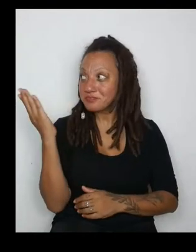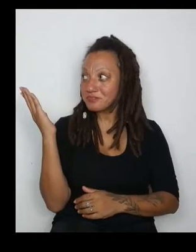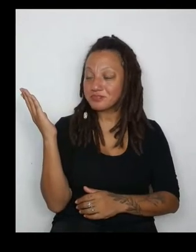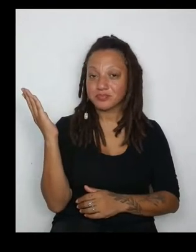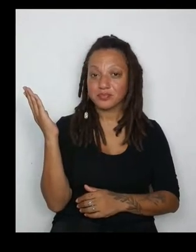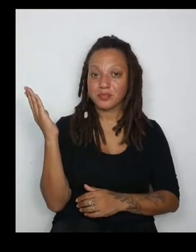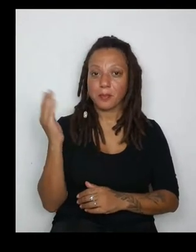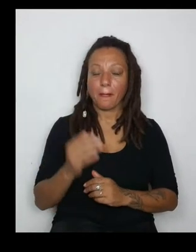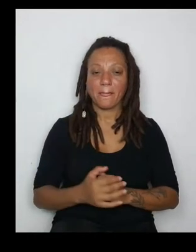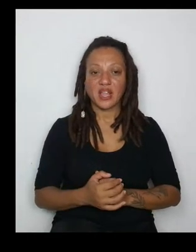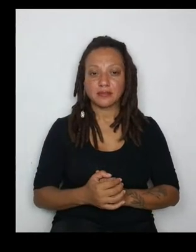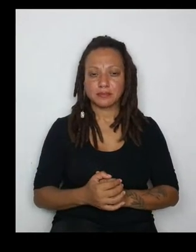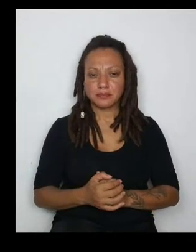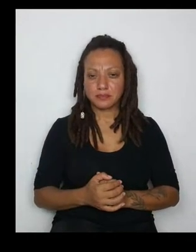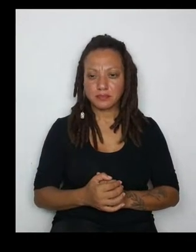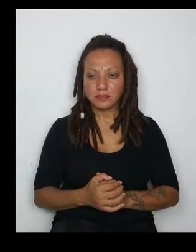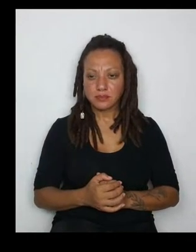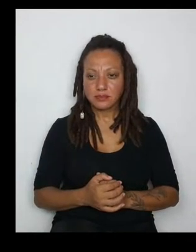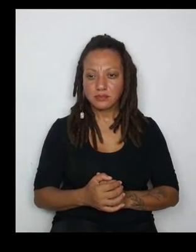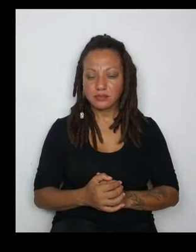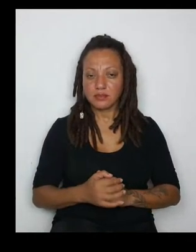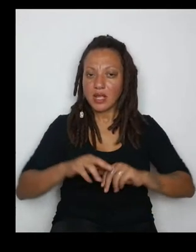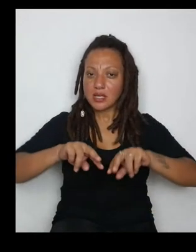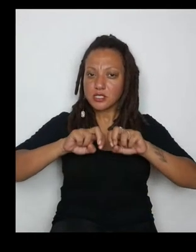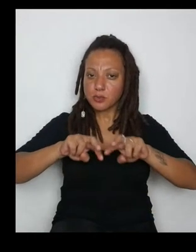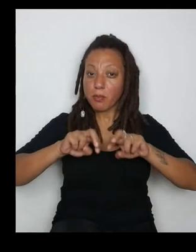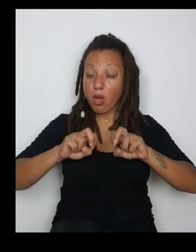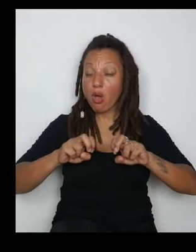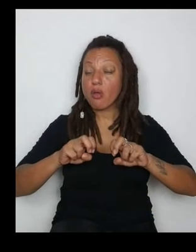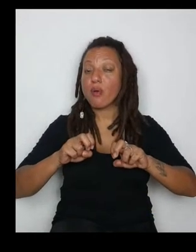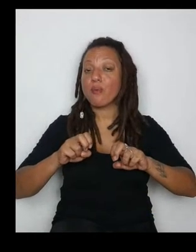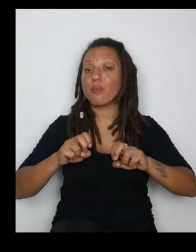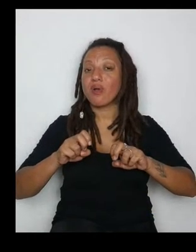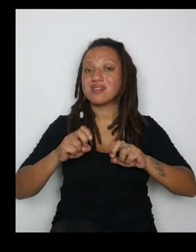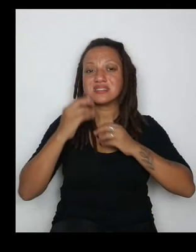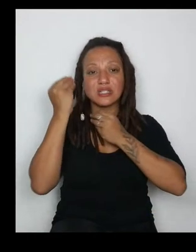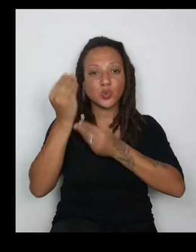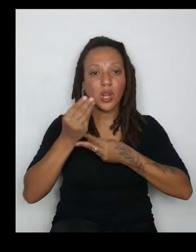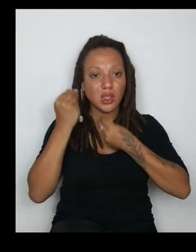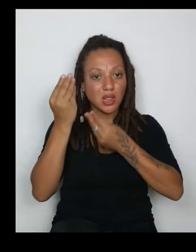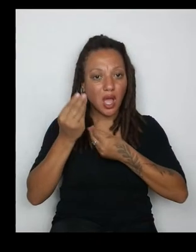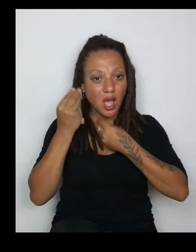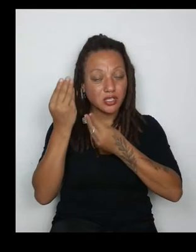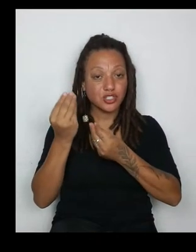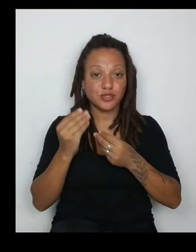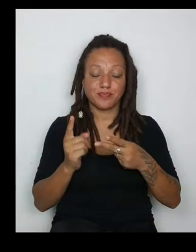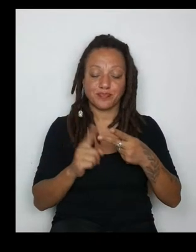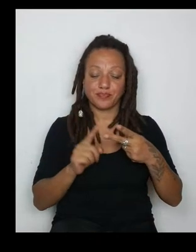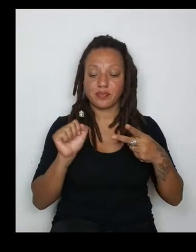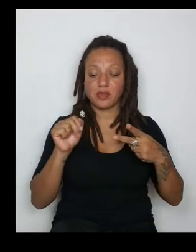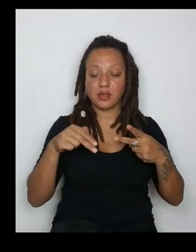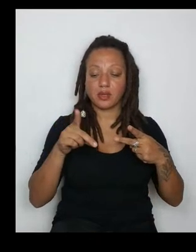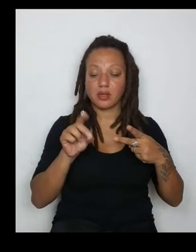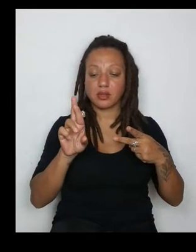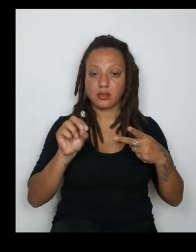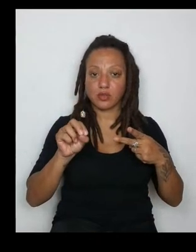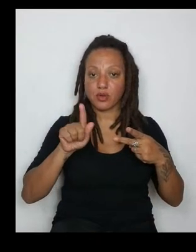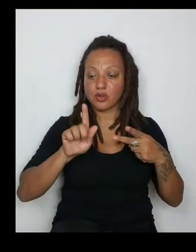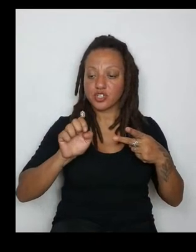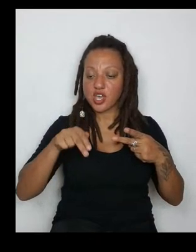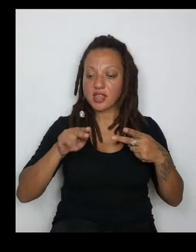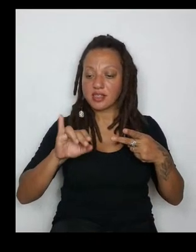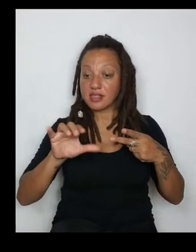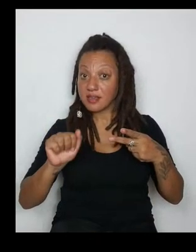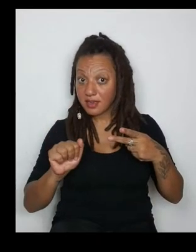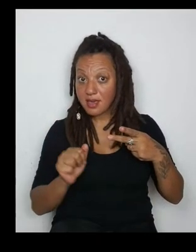exploring sexuality and uh androgyny particularly uh gurgaon's fascination with the mangu community which we've